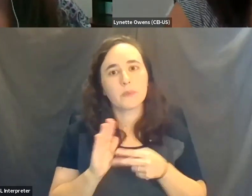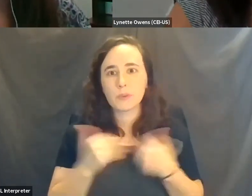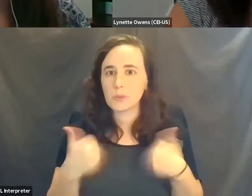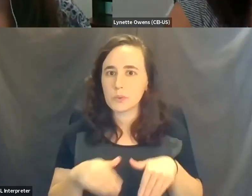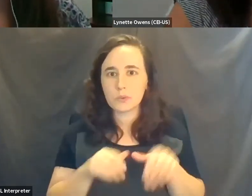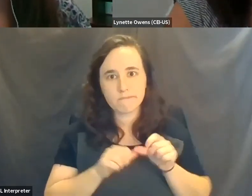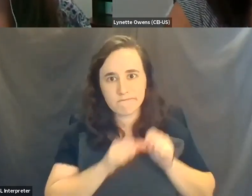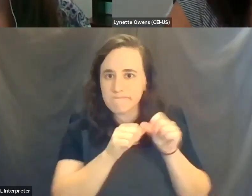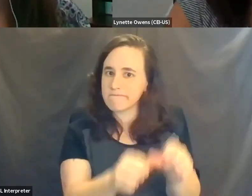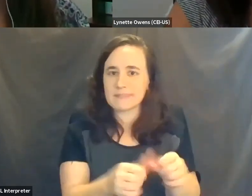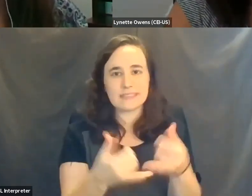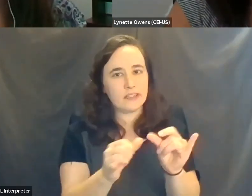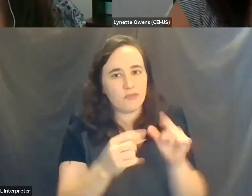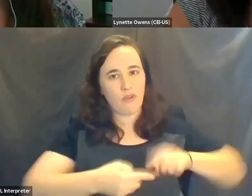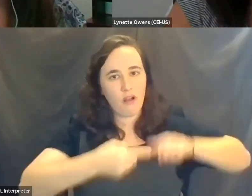course.